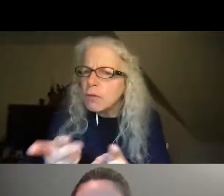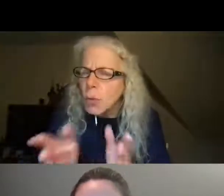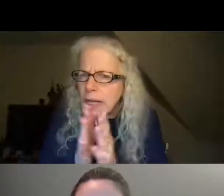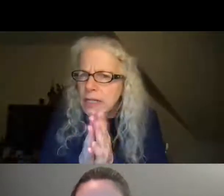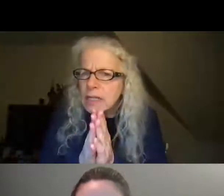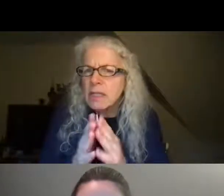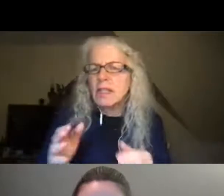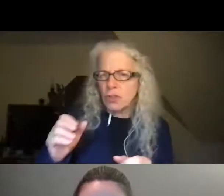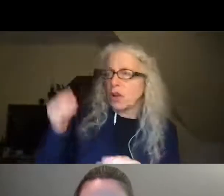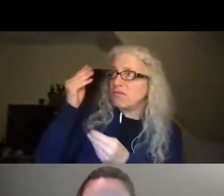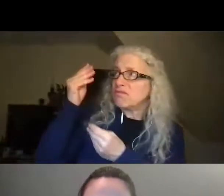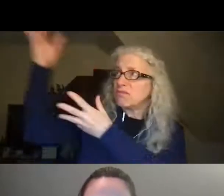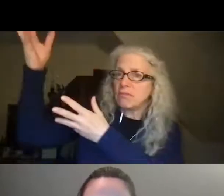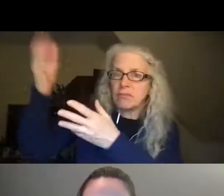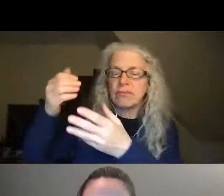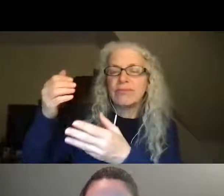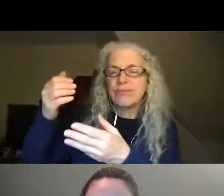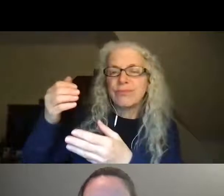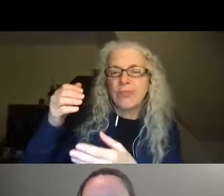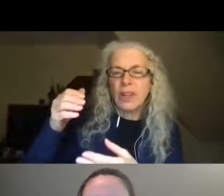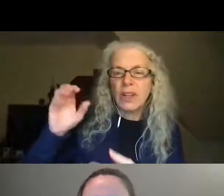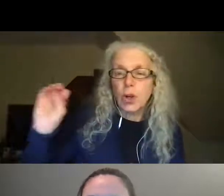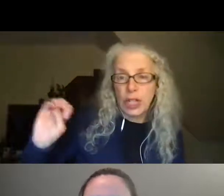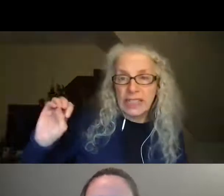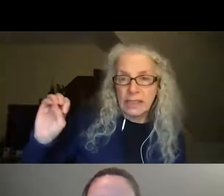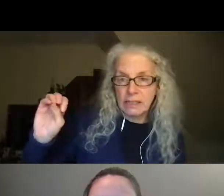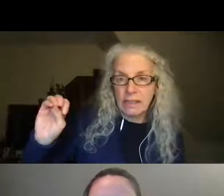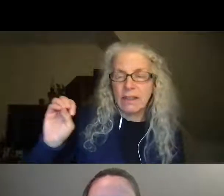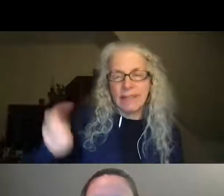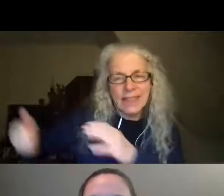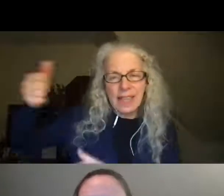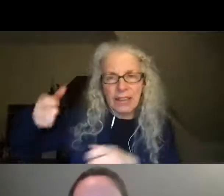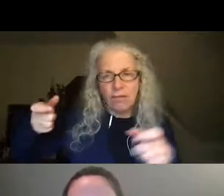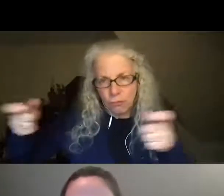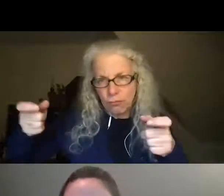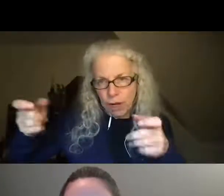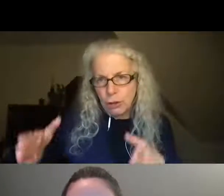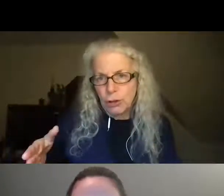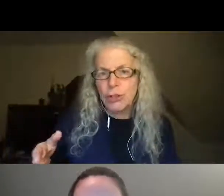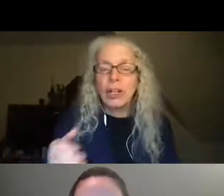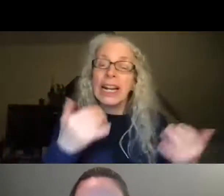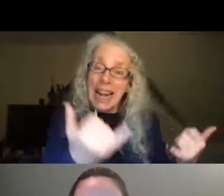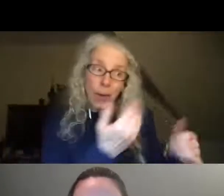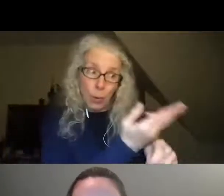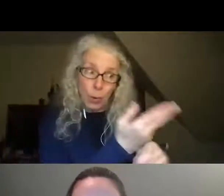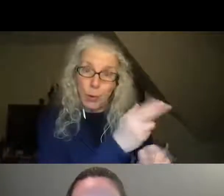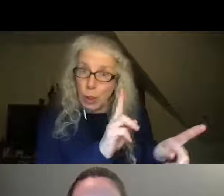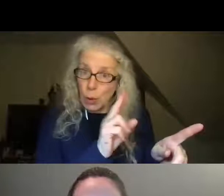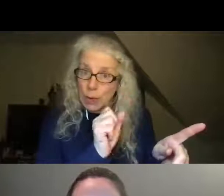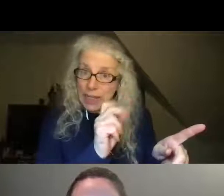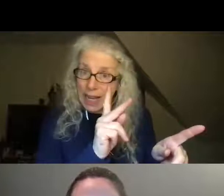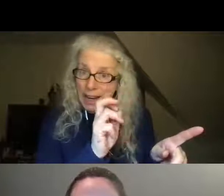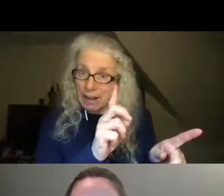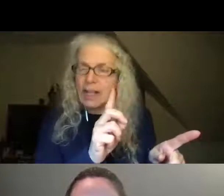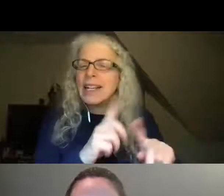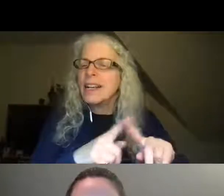back to the executive director. Statistics are changing with now using USCED. Is a different